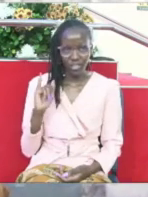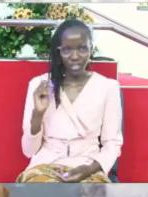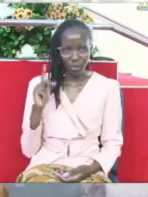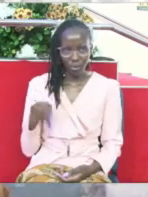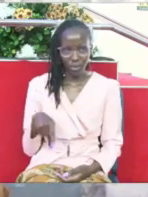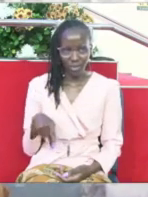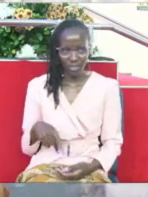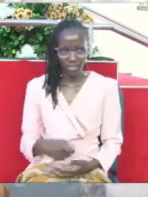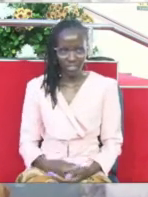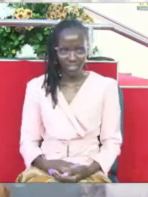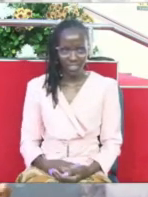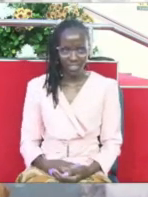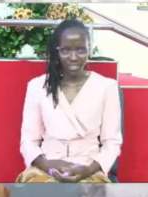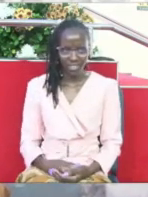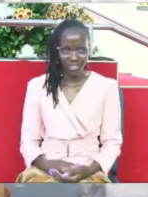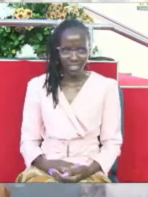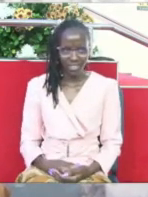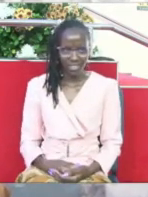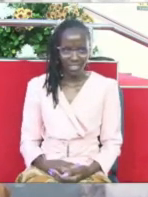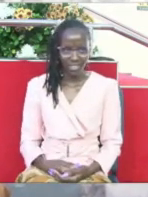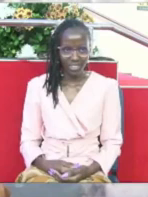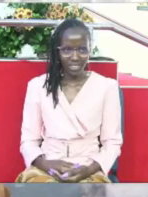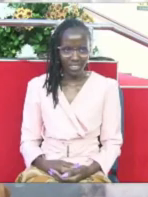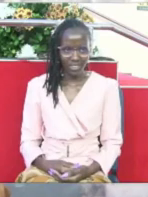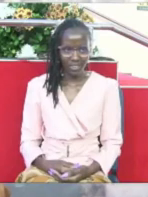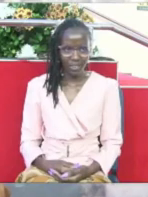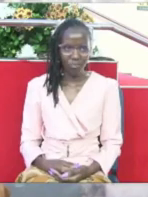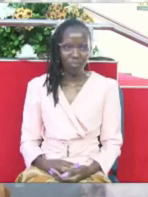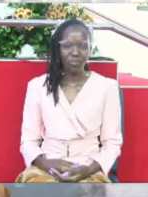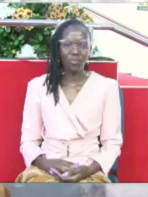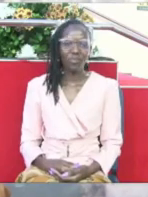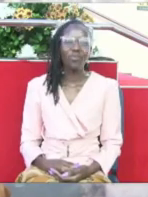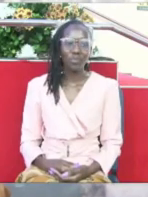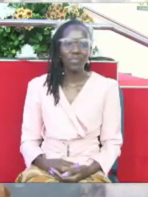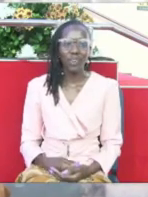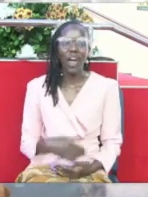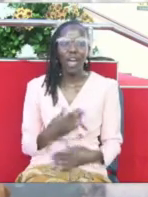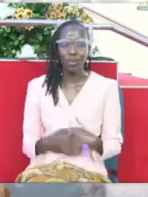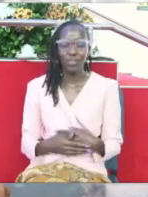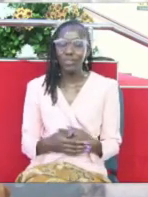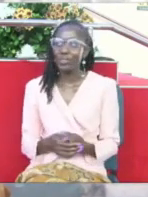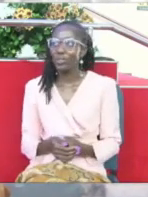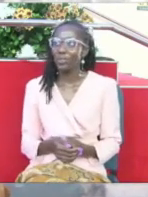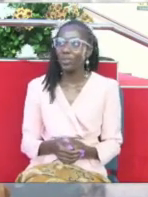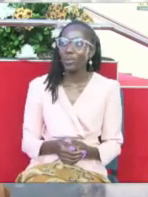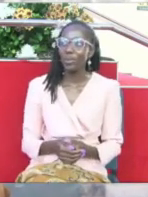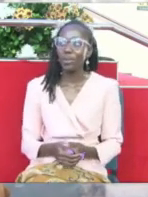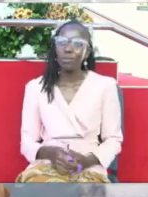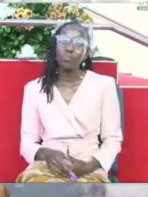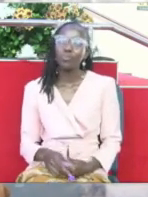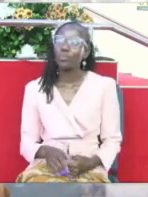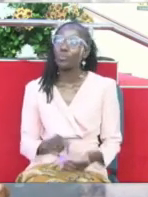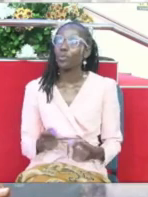reveals the nature of God to us. Ni ujuzi ambao hudhihirisha maumbile ya Mungu kwetu. When you continue in prayer.